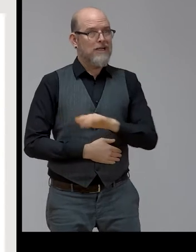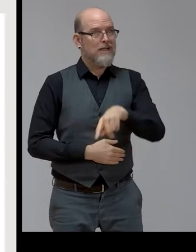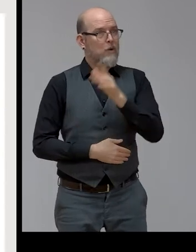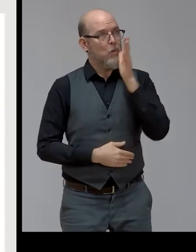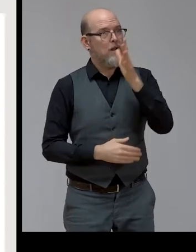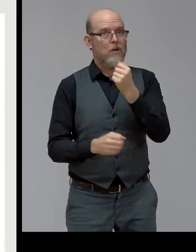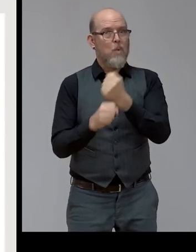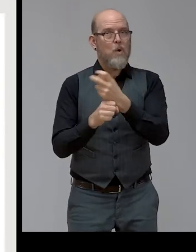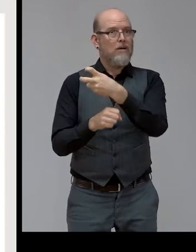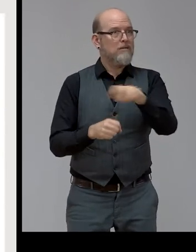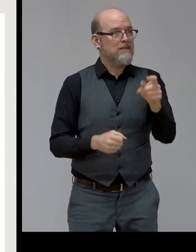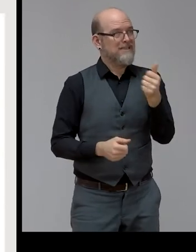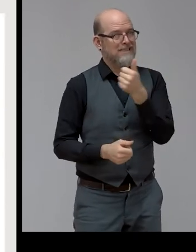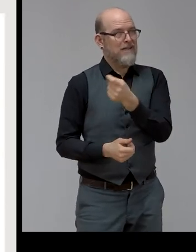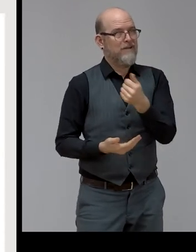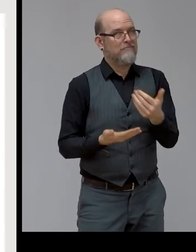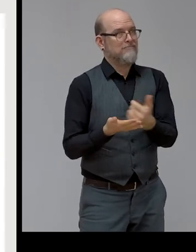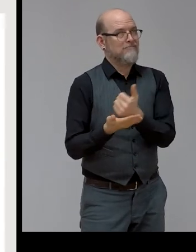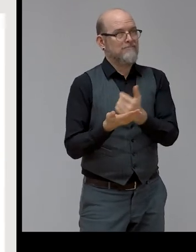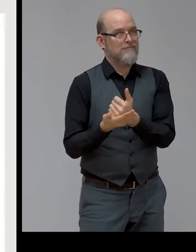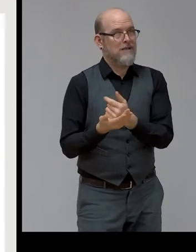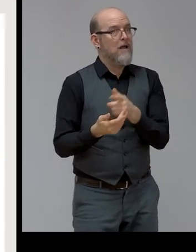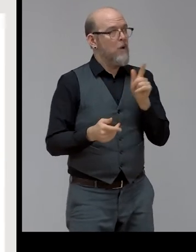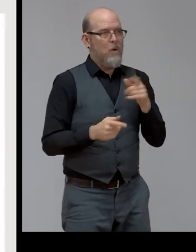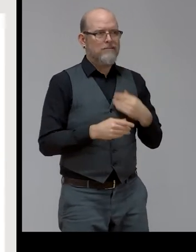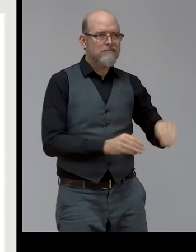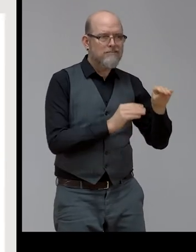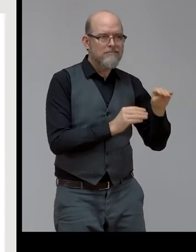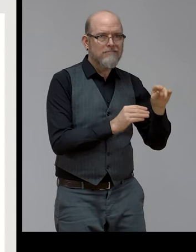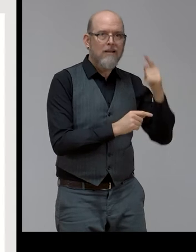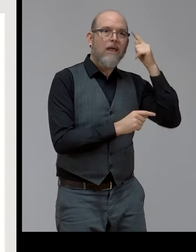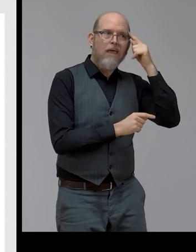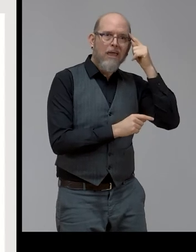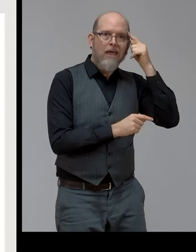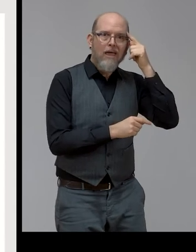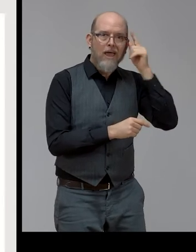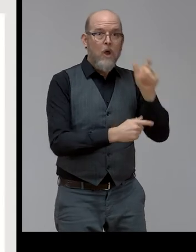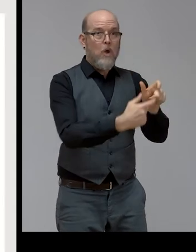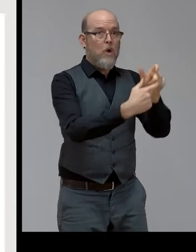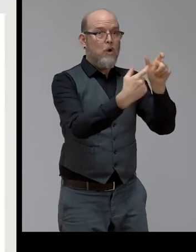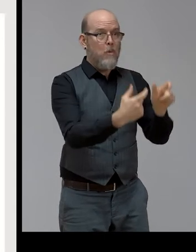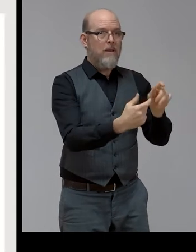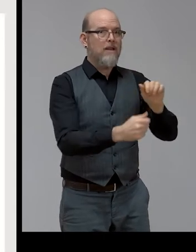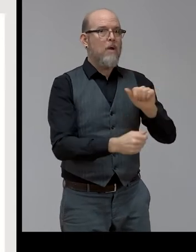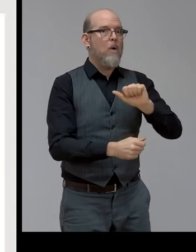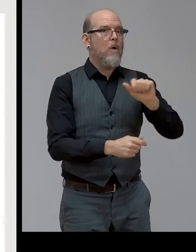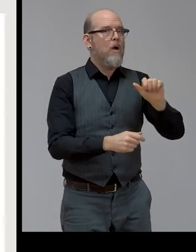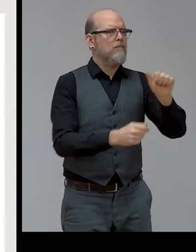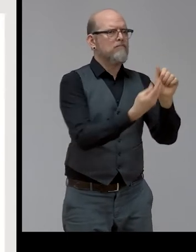people. On the company side, they provide training to all staff at the company, all the colleagues that